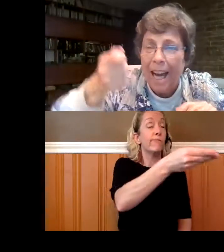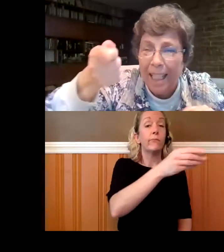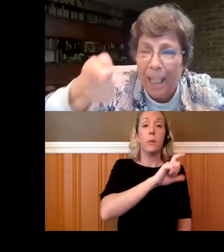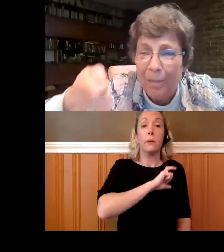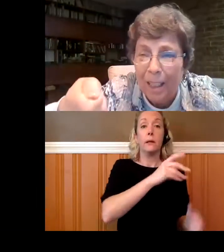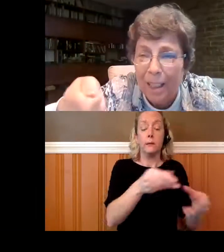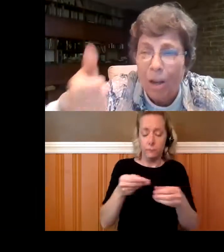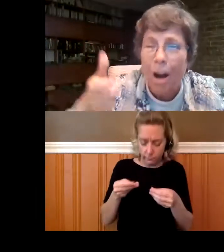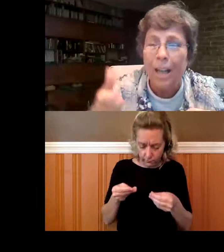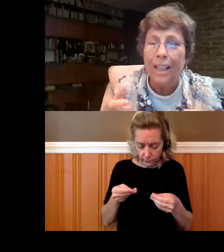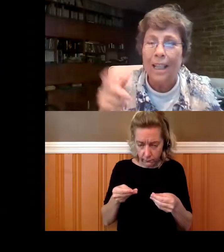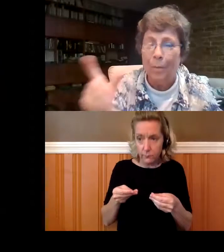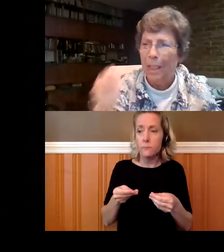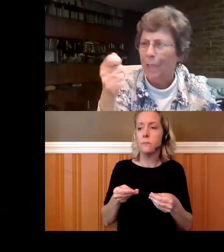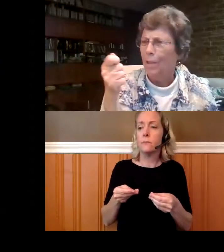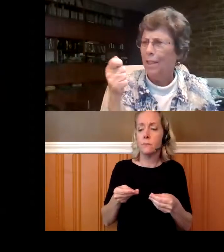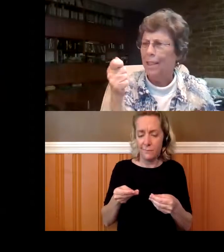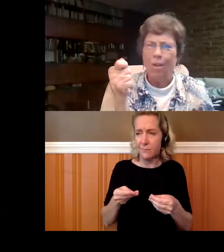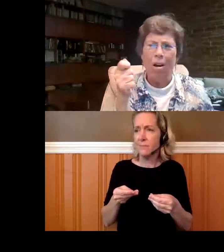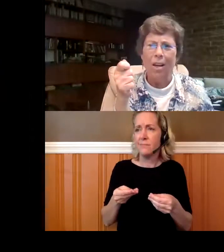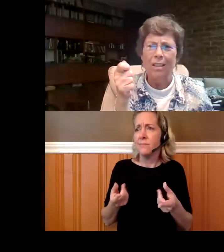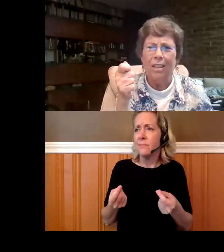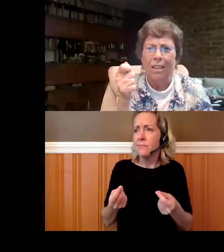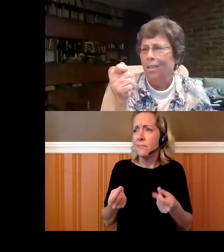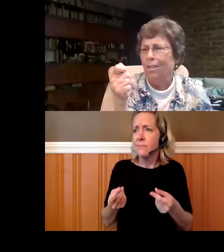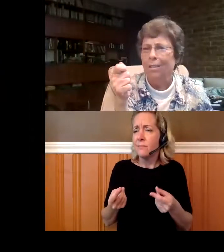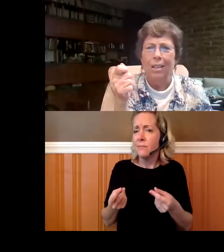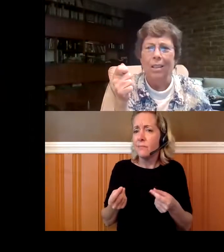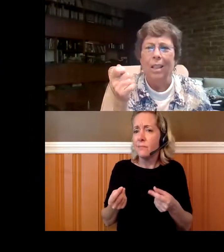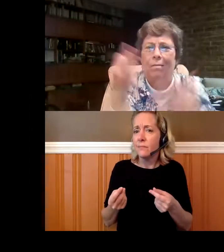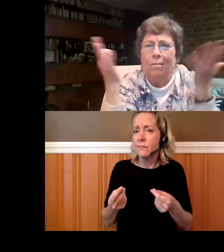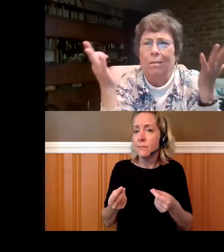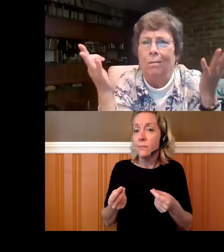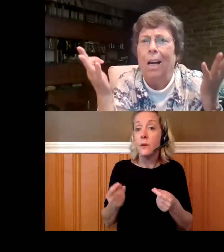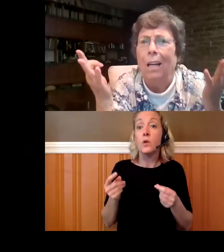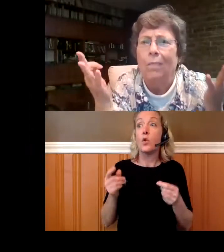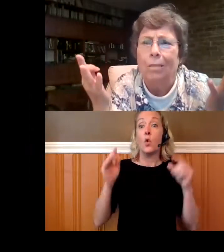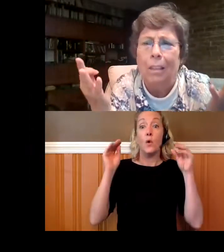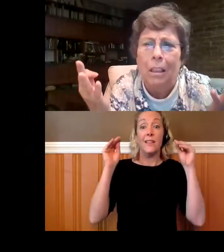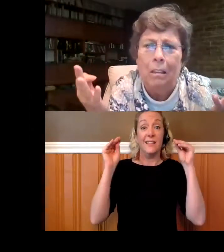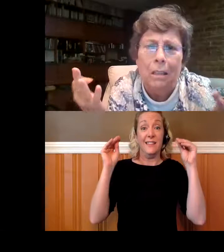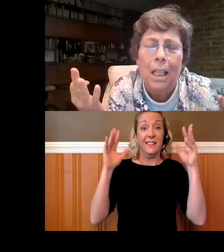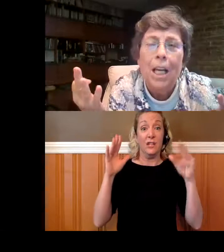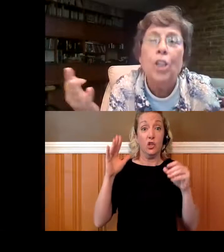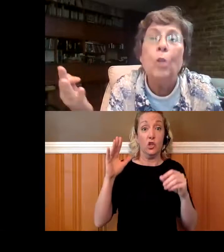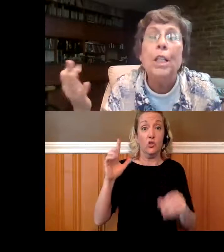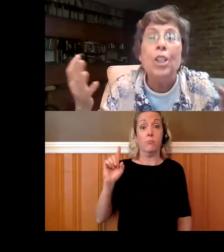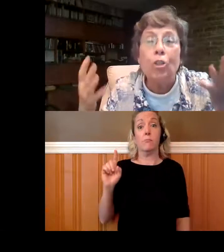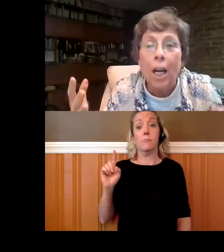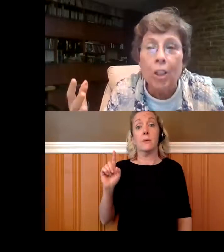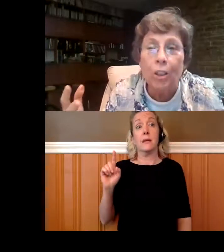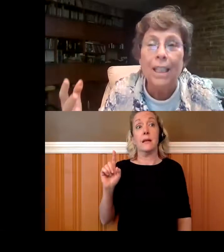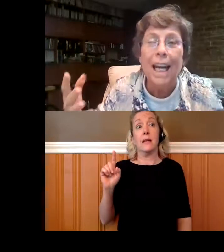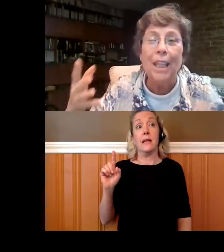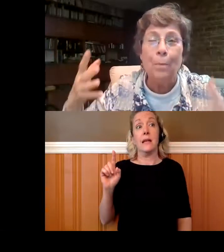the student and like, what do you want me to do? So the instructor at the back behind all these people is pointing